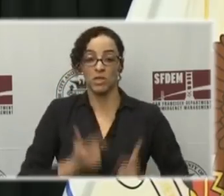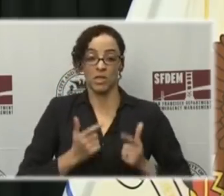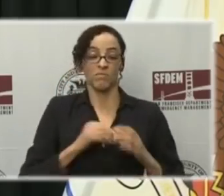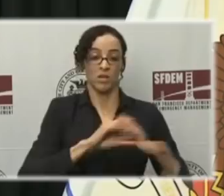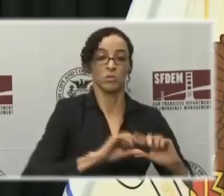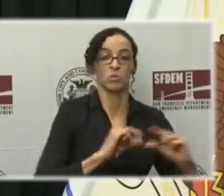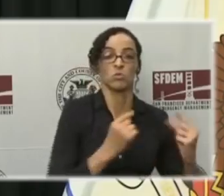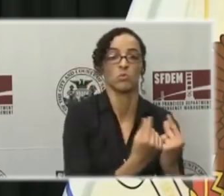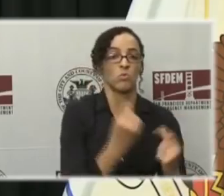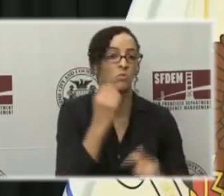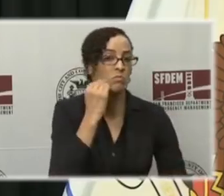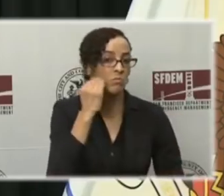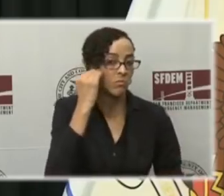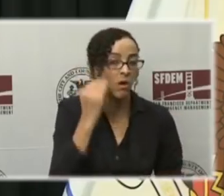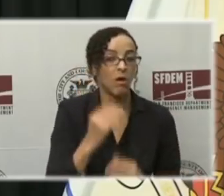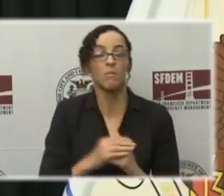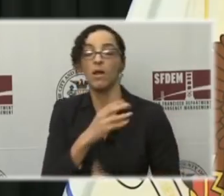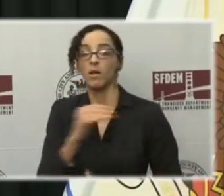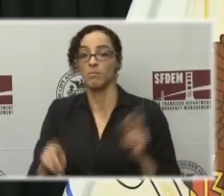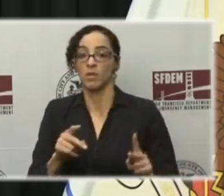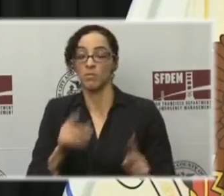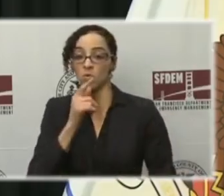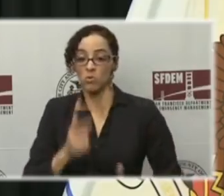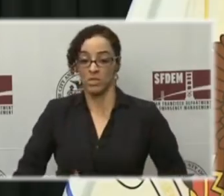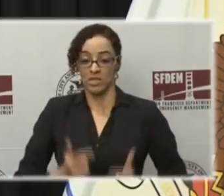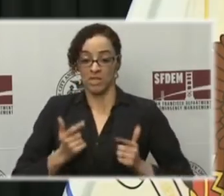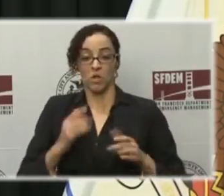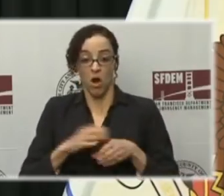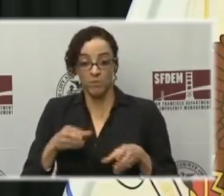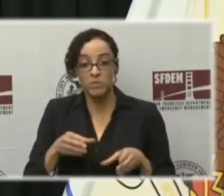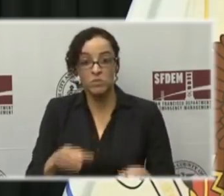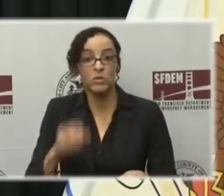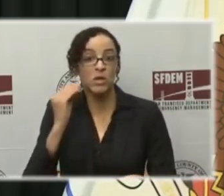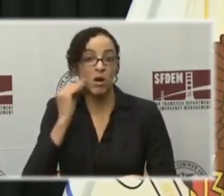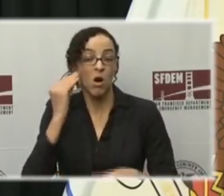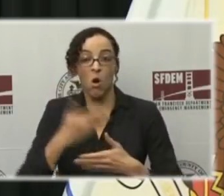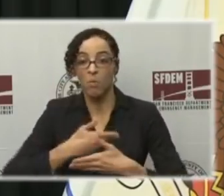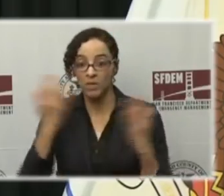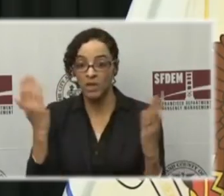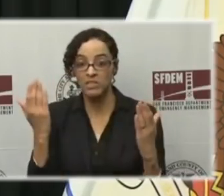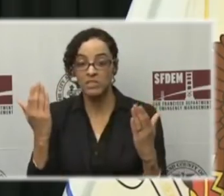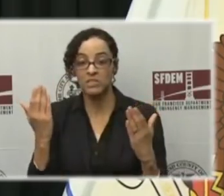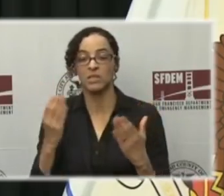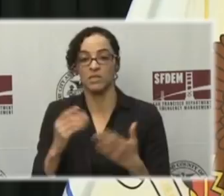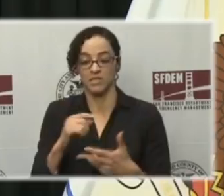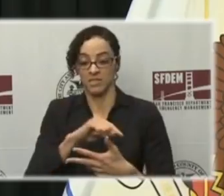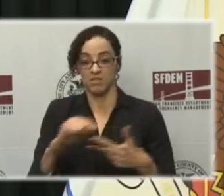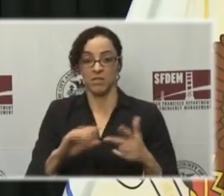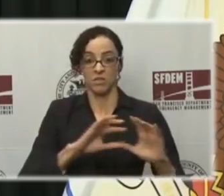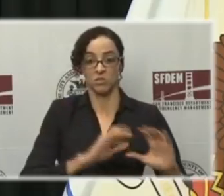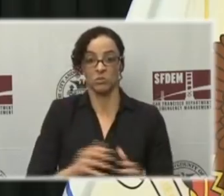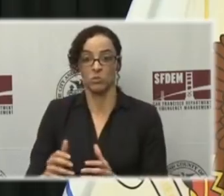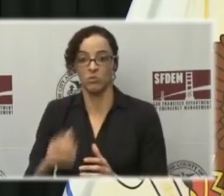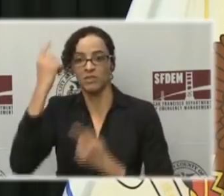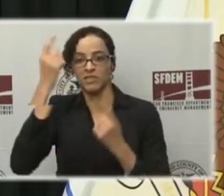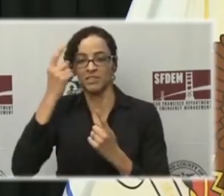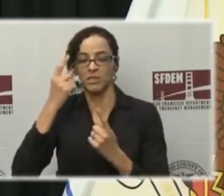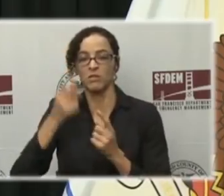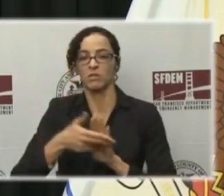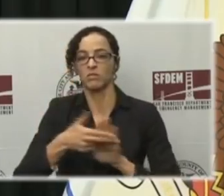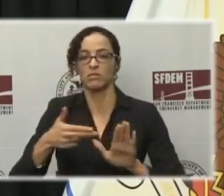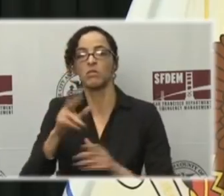are living on our streets, would also be considered a part of that vulnerable population. And so we would have to move